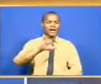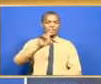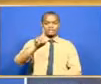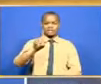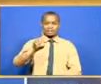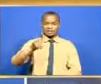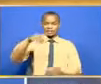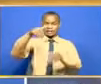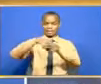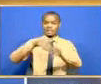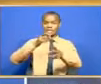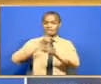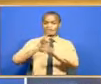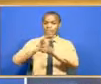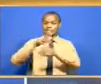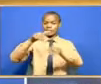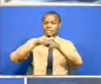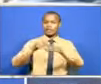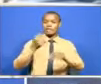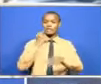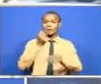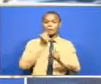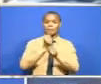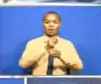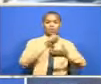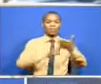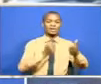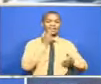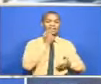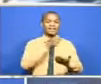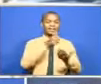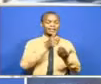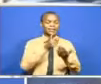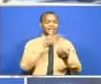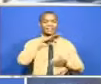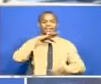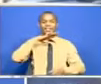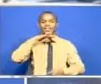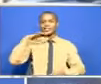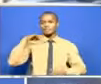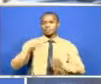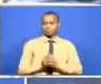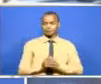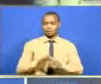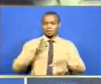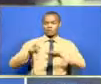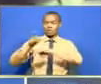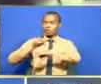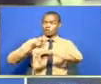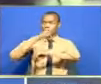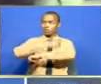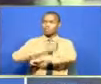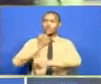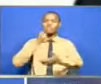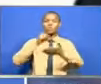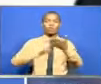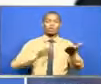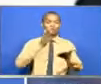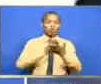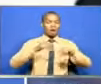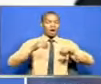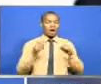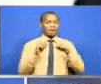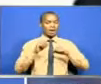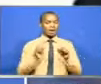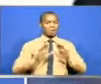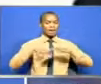mouth, which causes tooth plaque. Ossen High School Principal Rosemary Kuto said they're excited to play a critical role in assisting